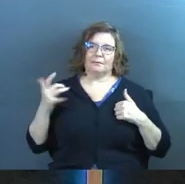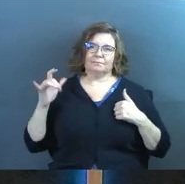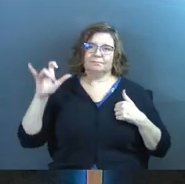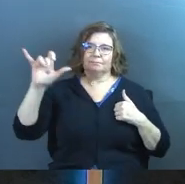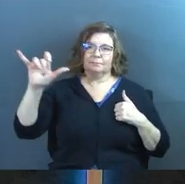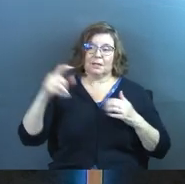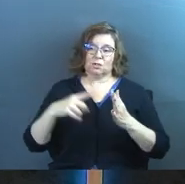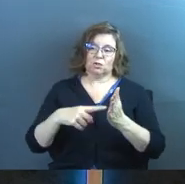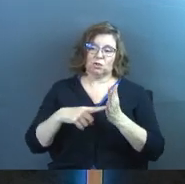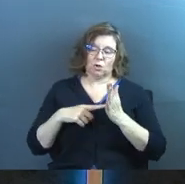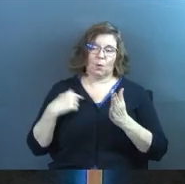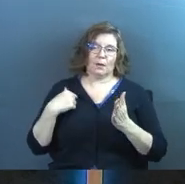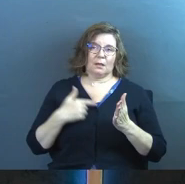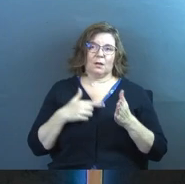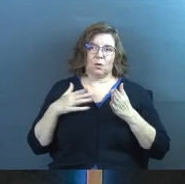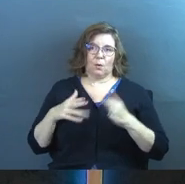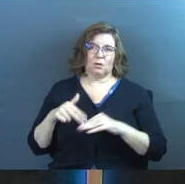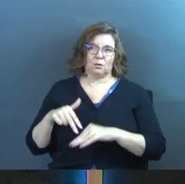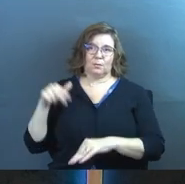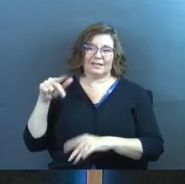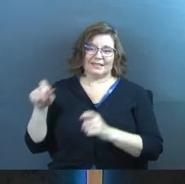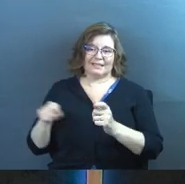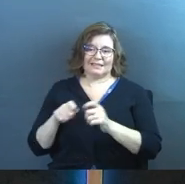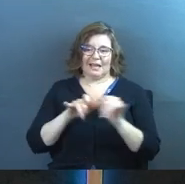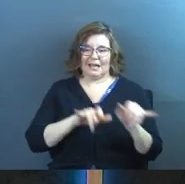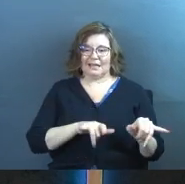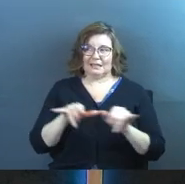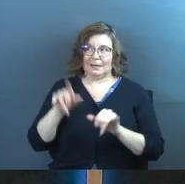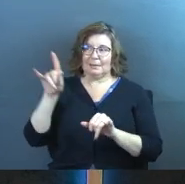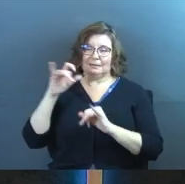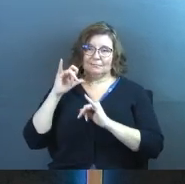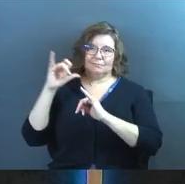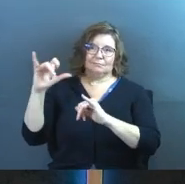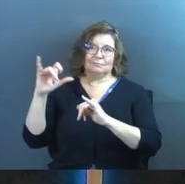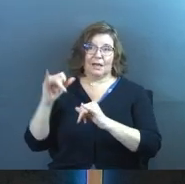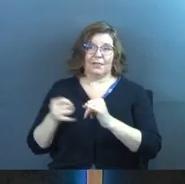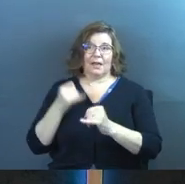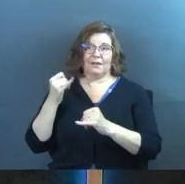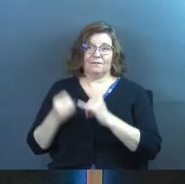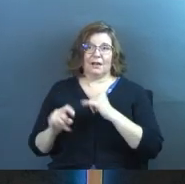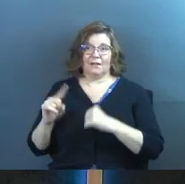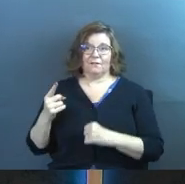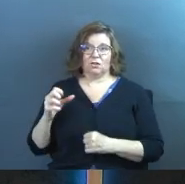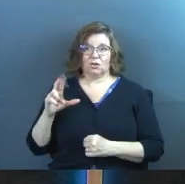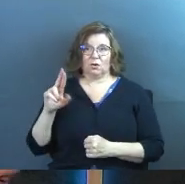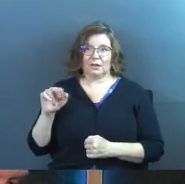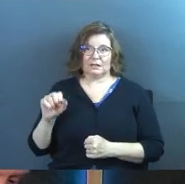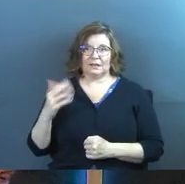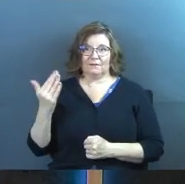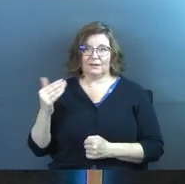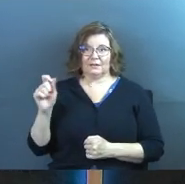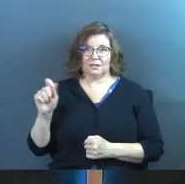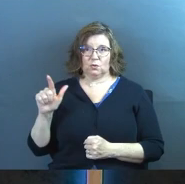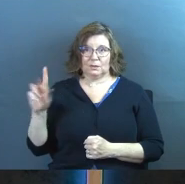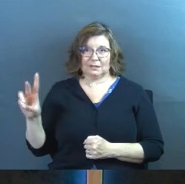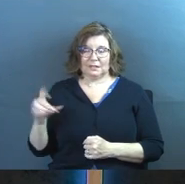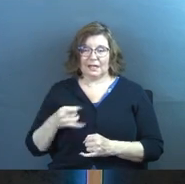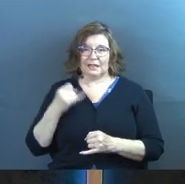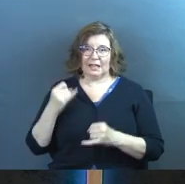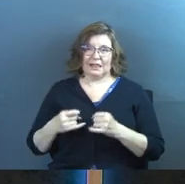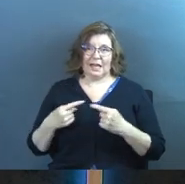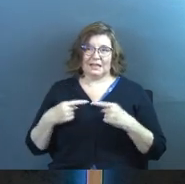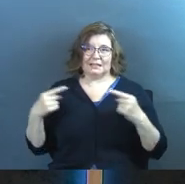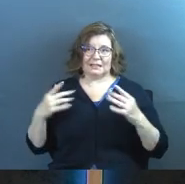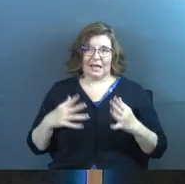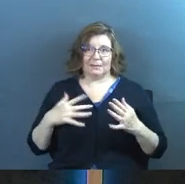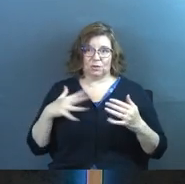He's showing us the way to be resurrected in the exact same way he was. And then finally, 1 Corinthians 15:26, the last enemy